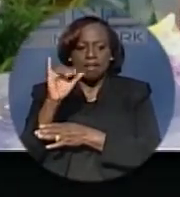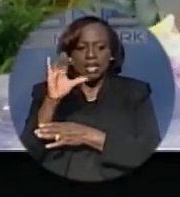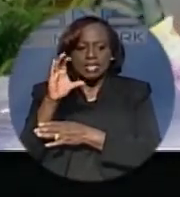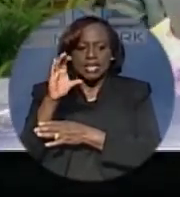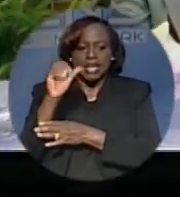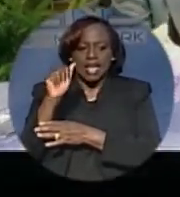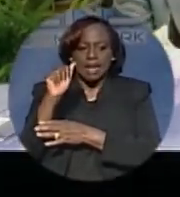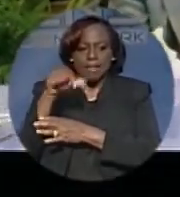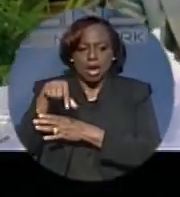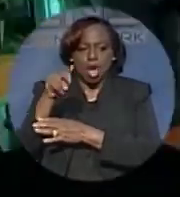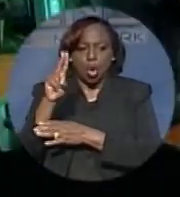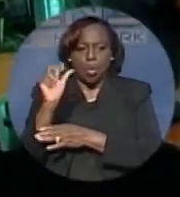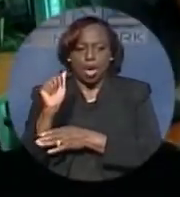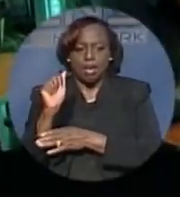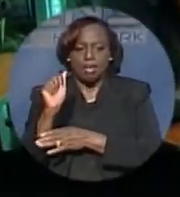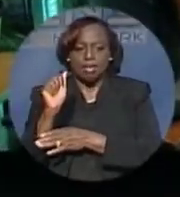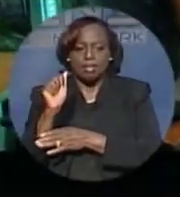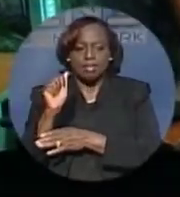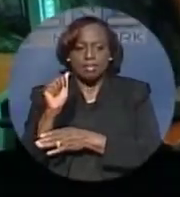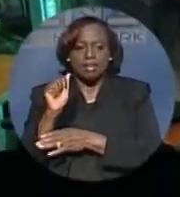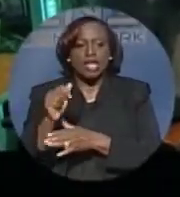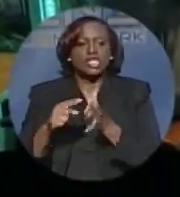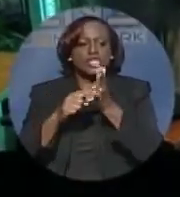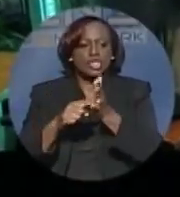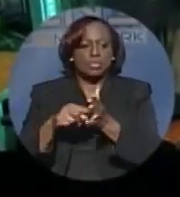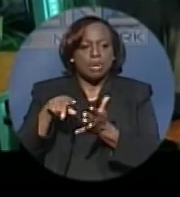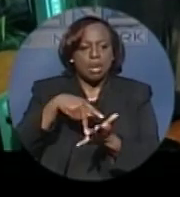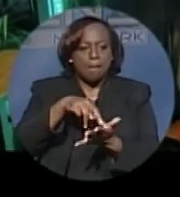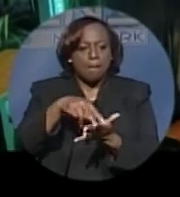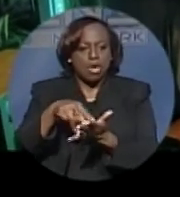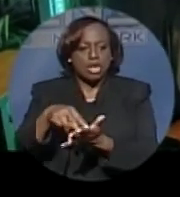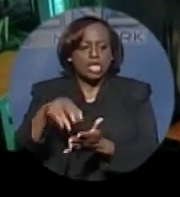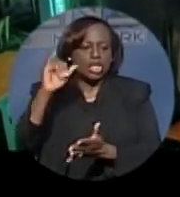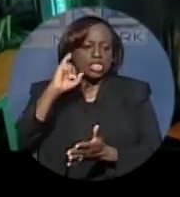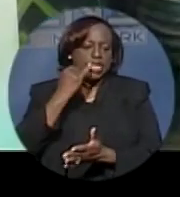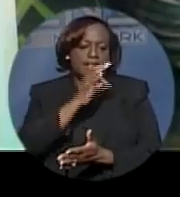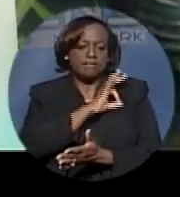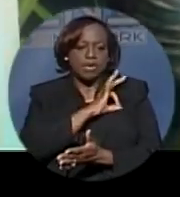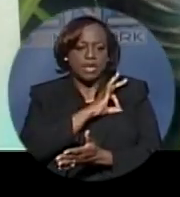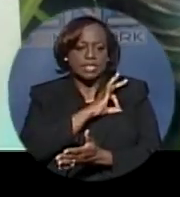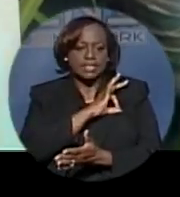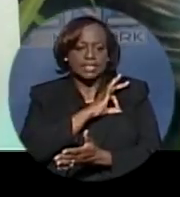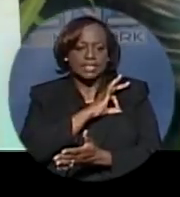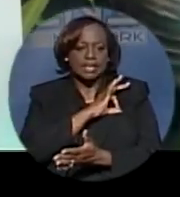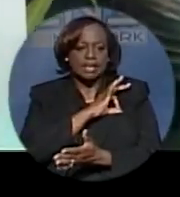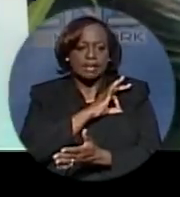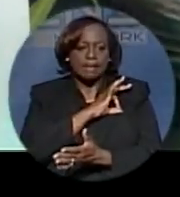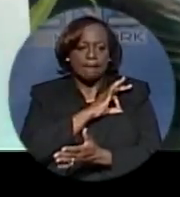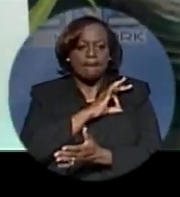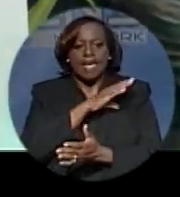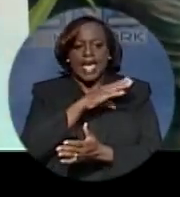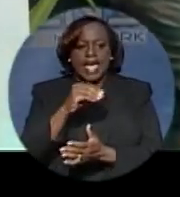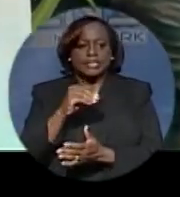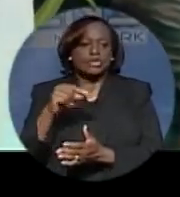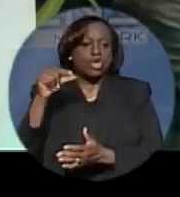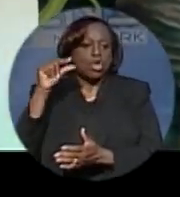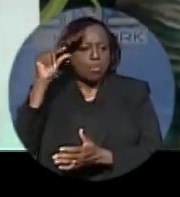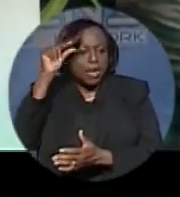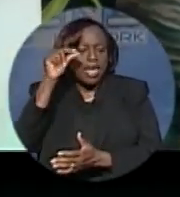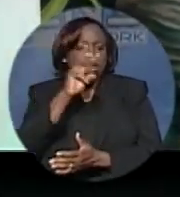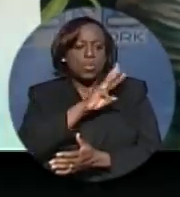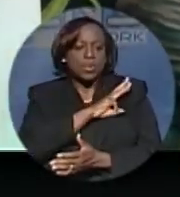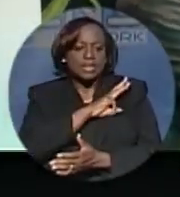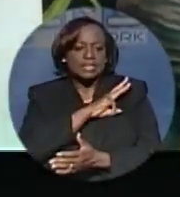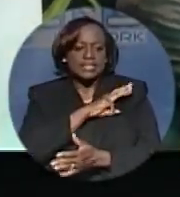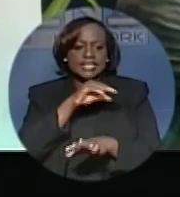Bahamian actress and supermodel Janine Fox, here with Bahamas Film Commissioner Craig Woods at her favorite cultural hub in